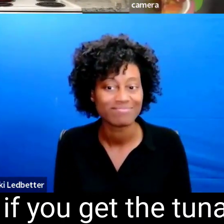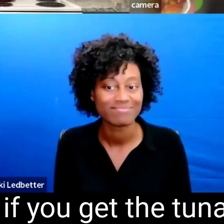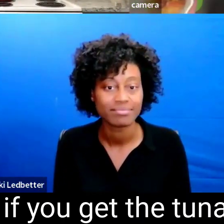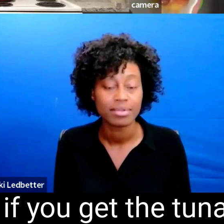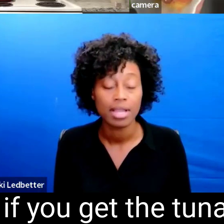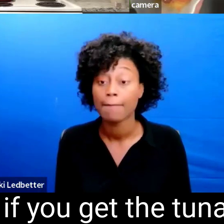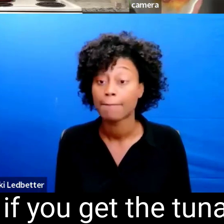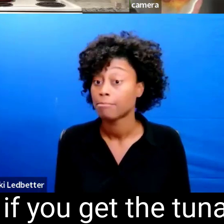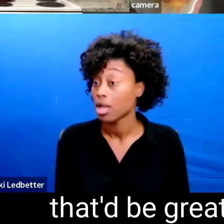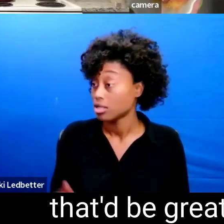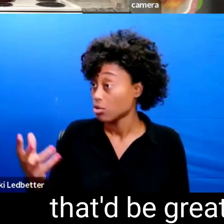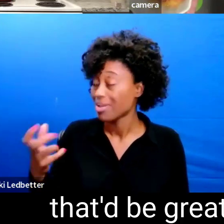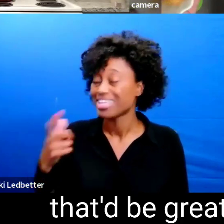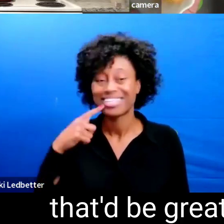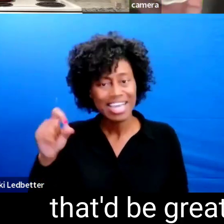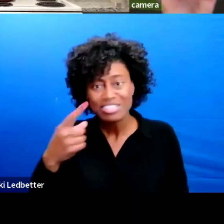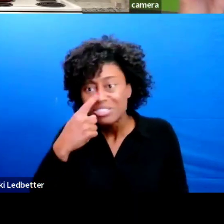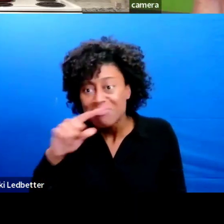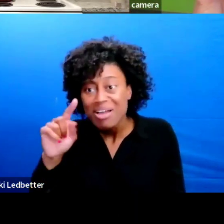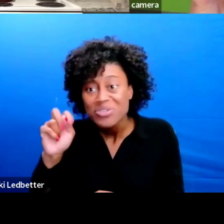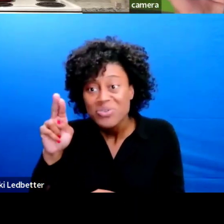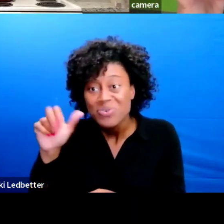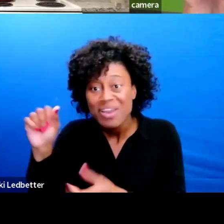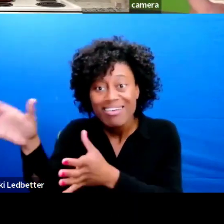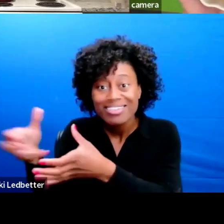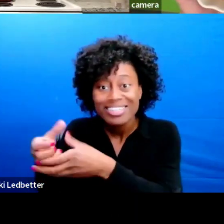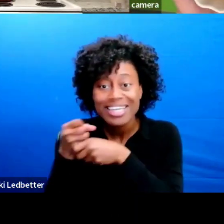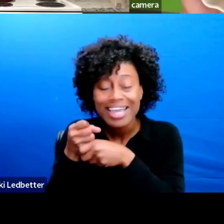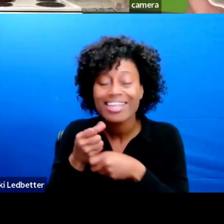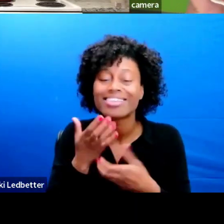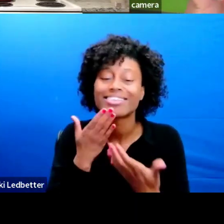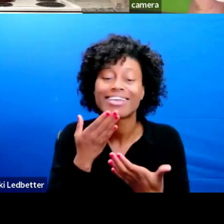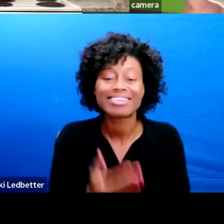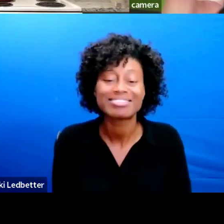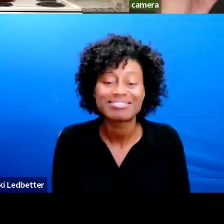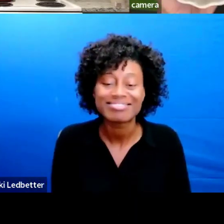Yes, if you get the tuna out, that'd be great.